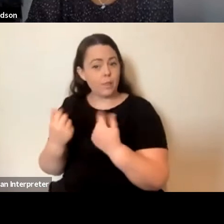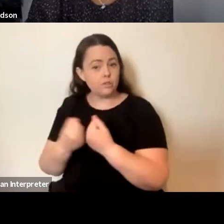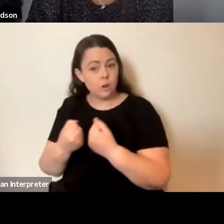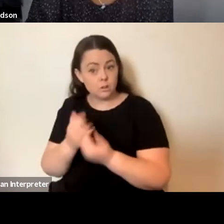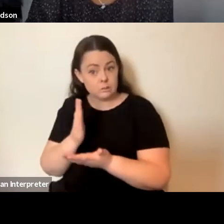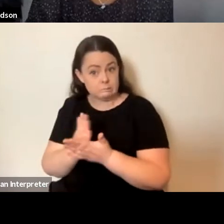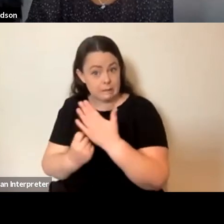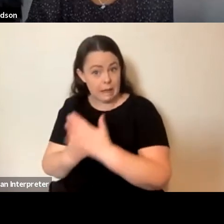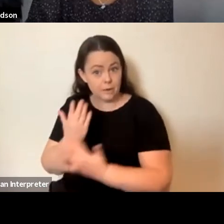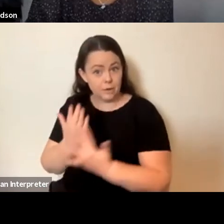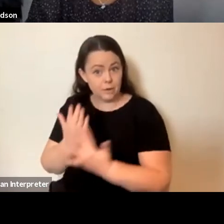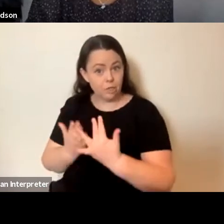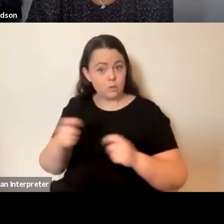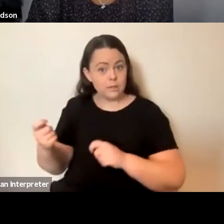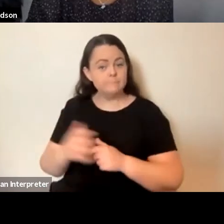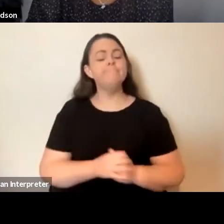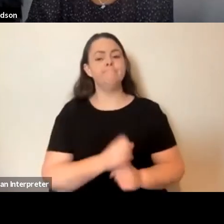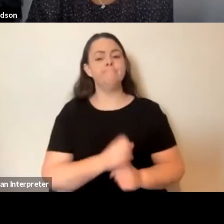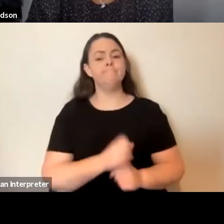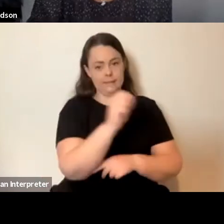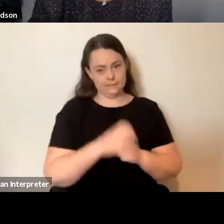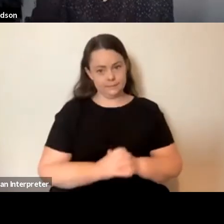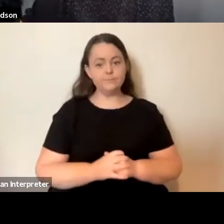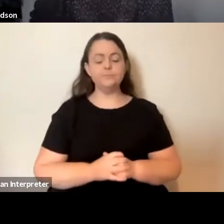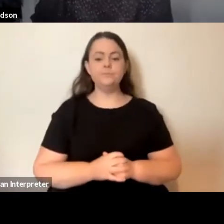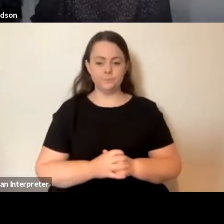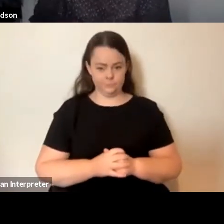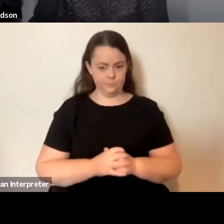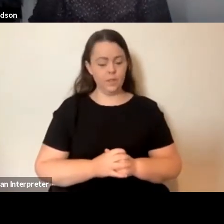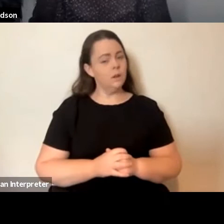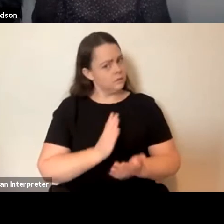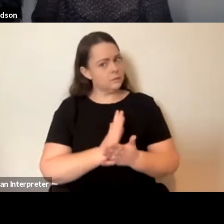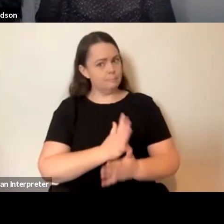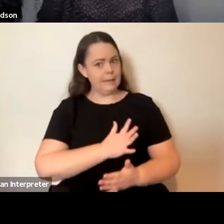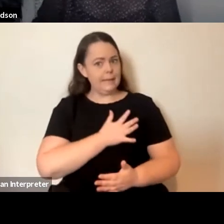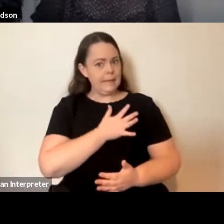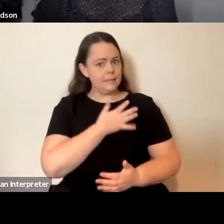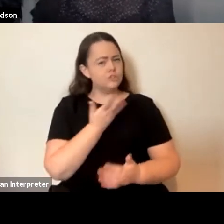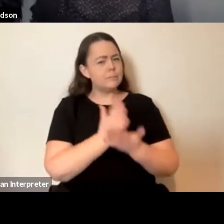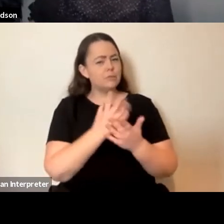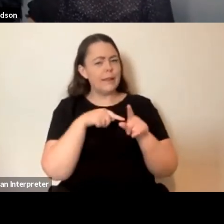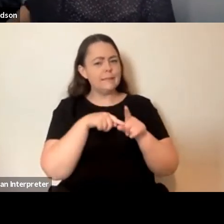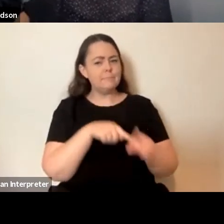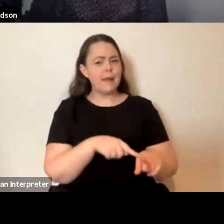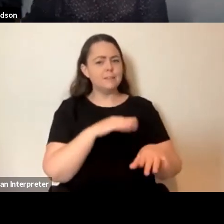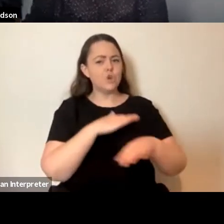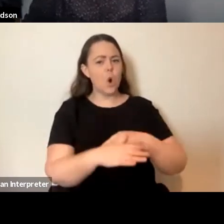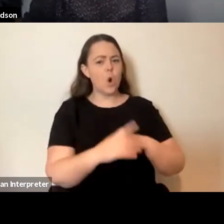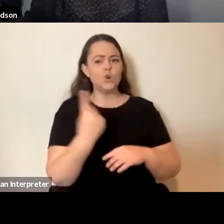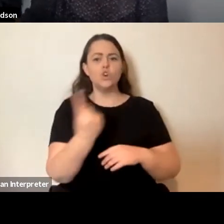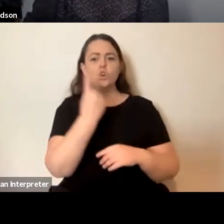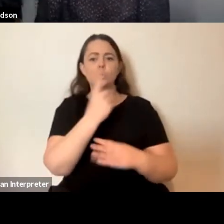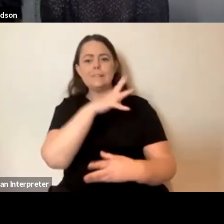And we've actually found, so it's actually been really interesting and quite highly dependent on the prescriber